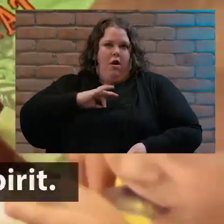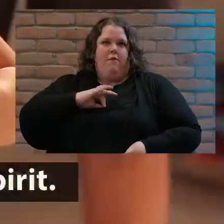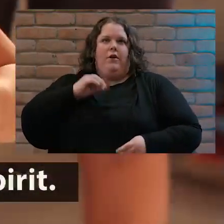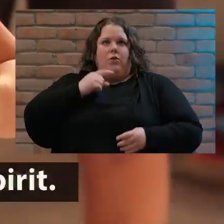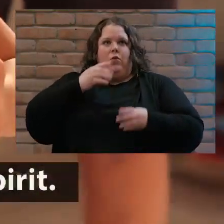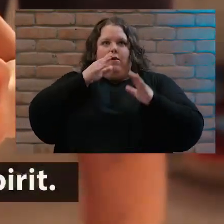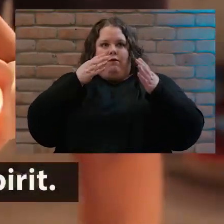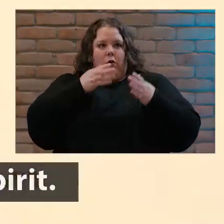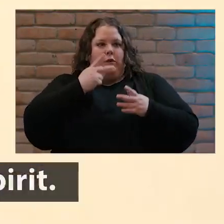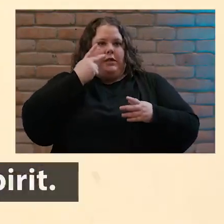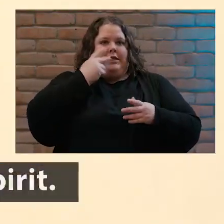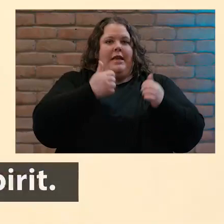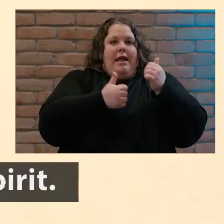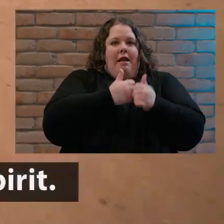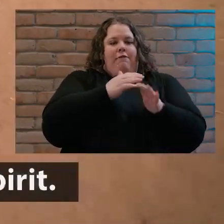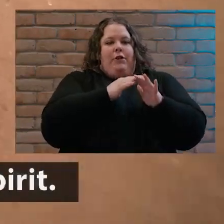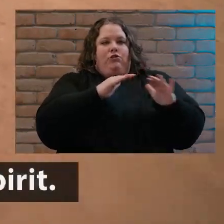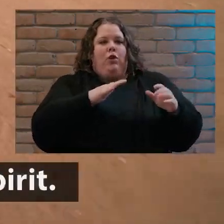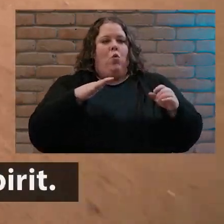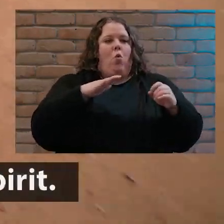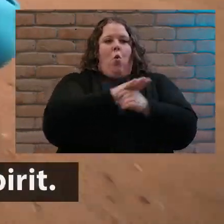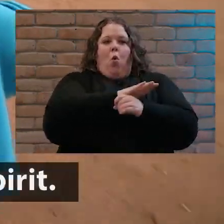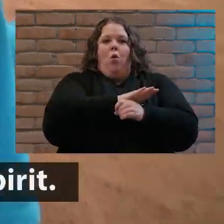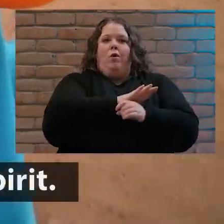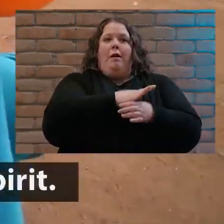child whole in body and spirit.